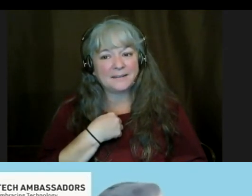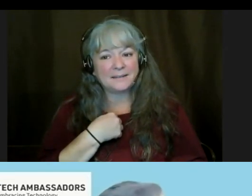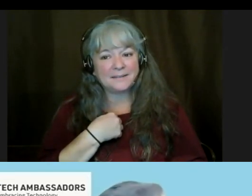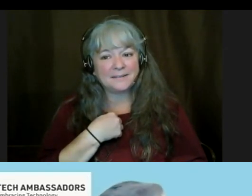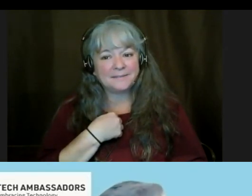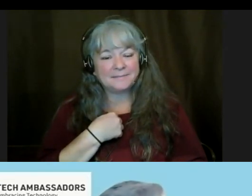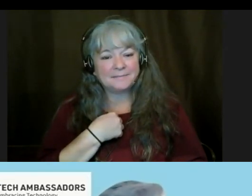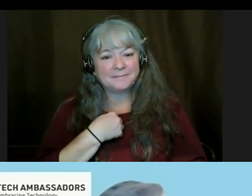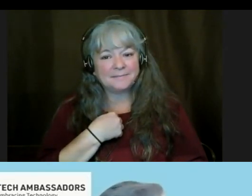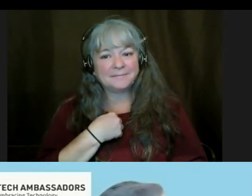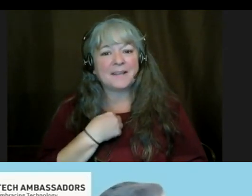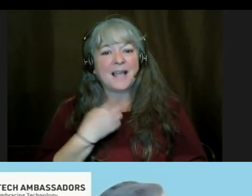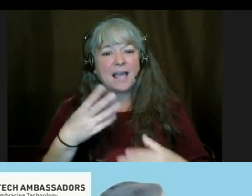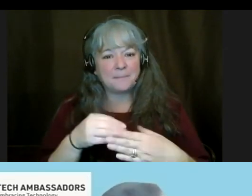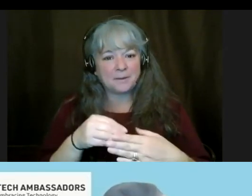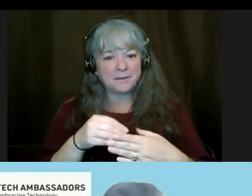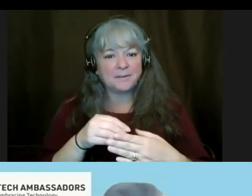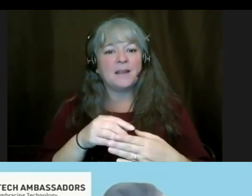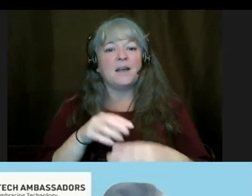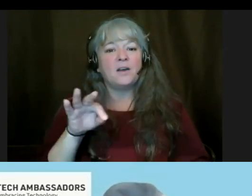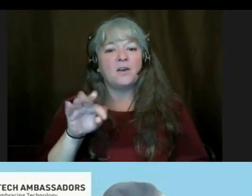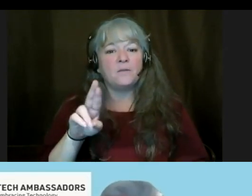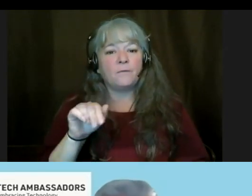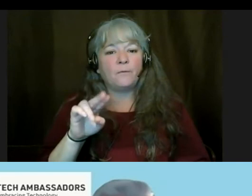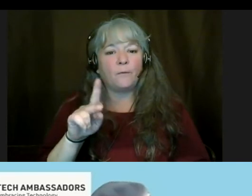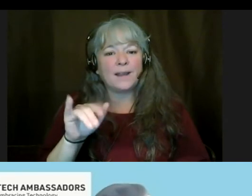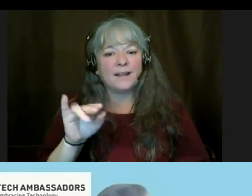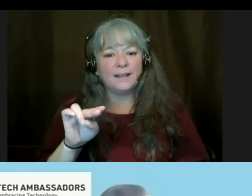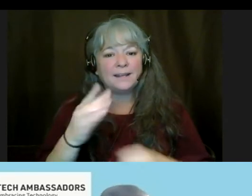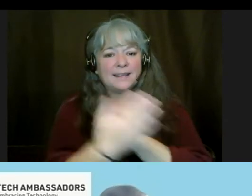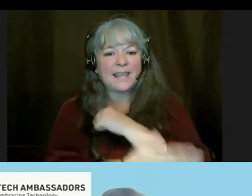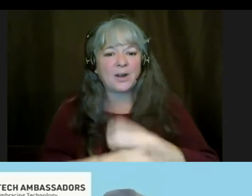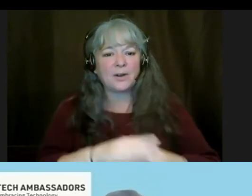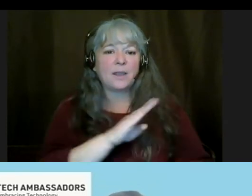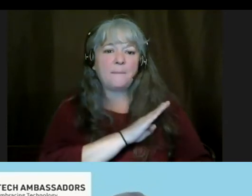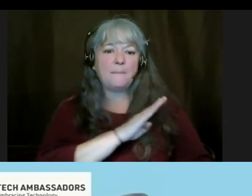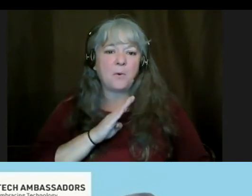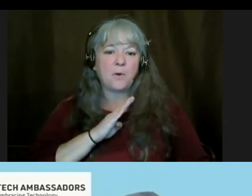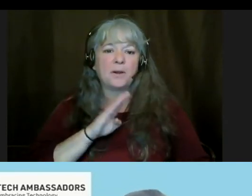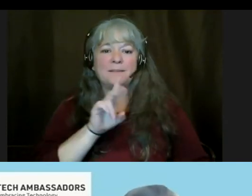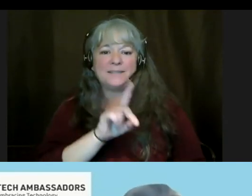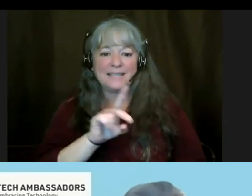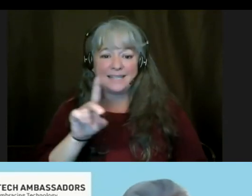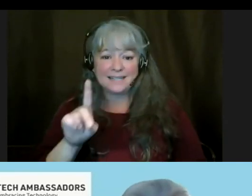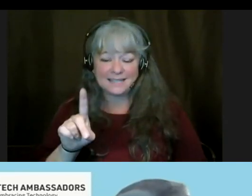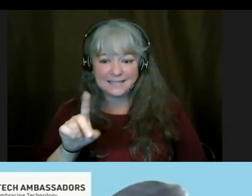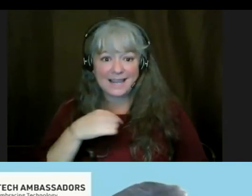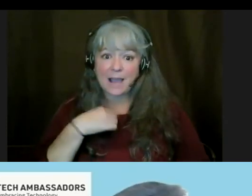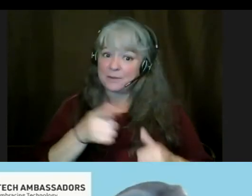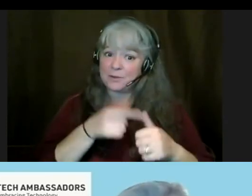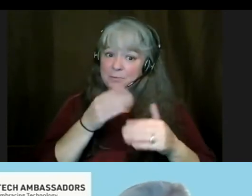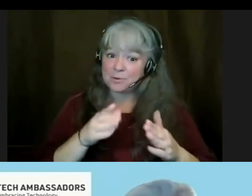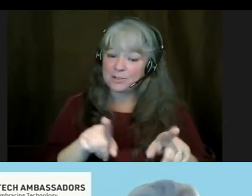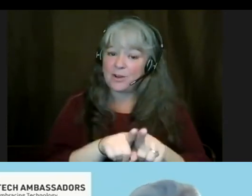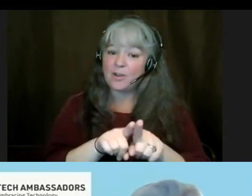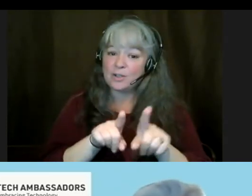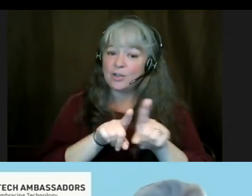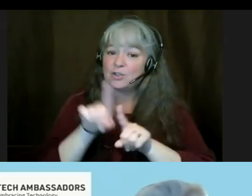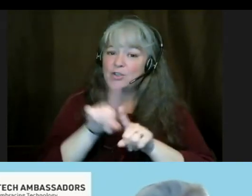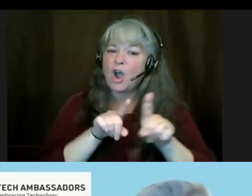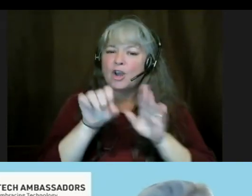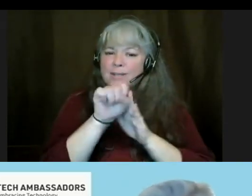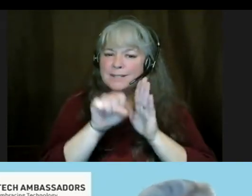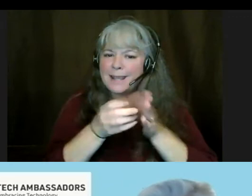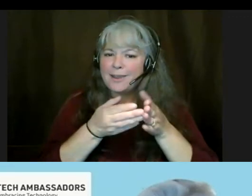on Franklin County Board of DD. I was the first person, and I'm also a Project Star statewide trainer, and I'm